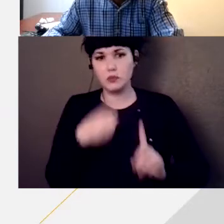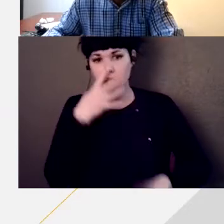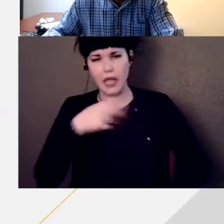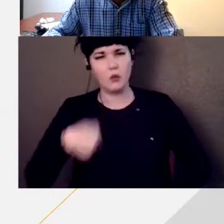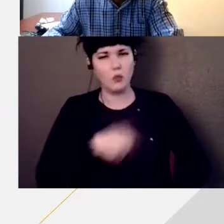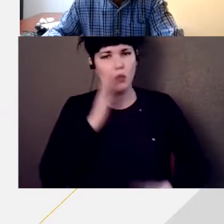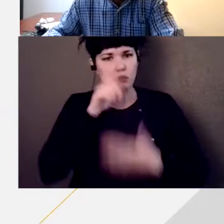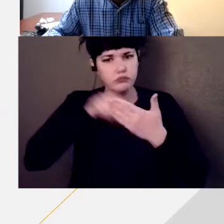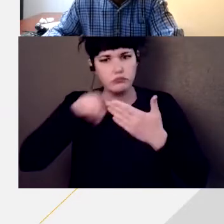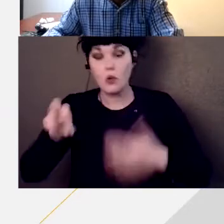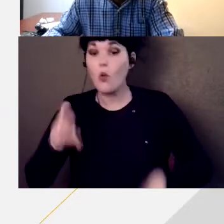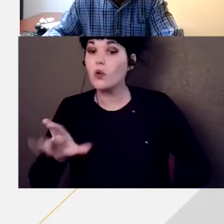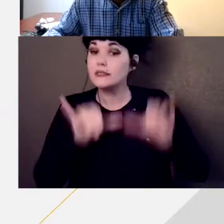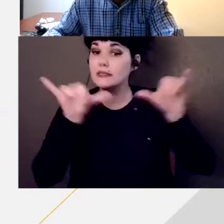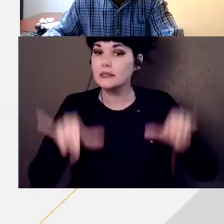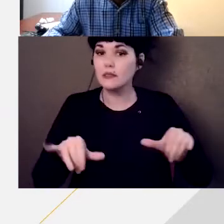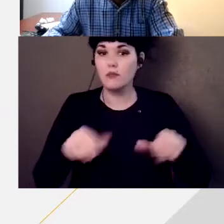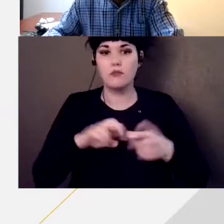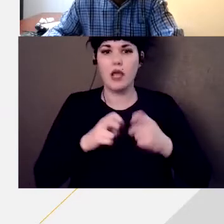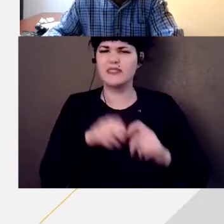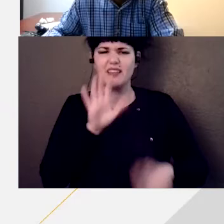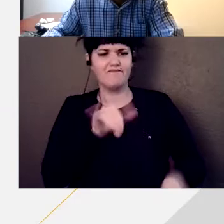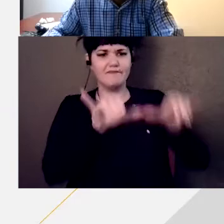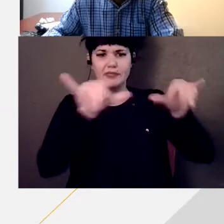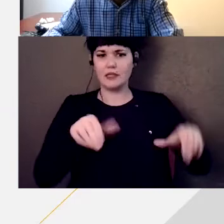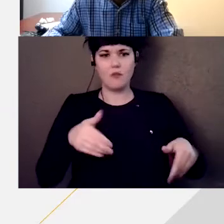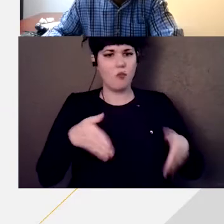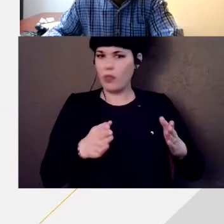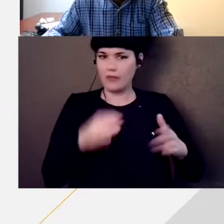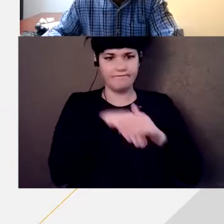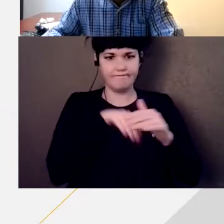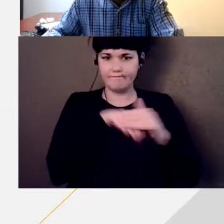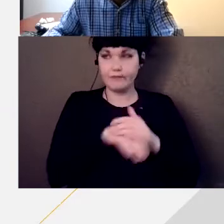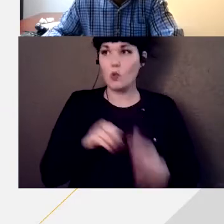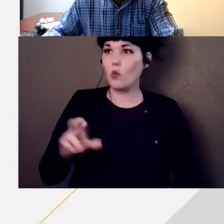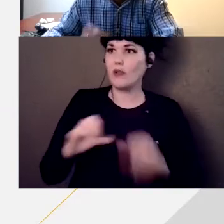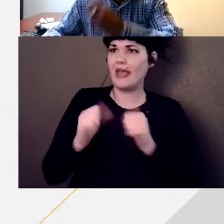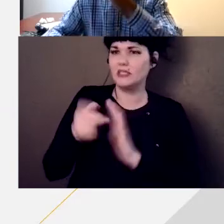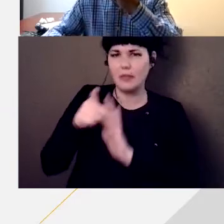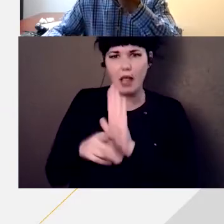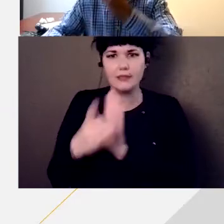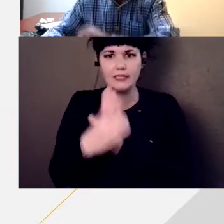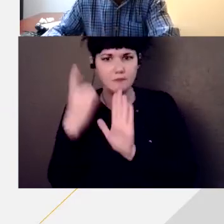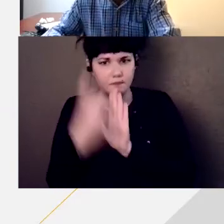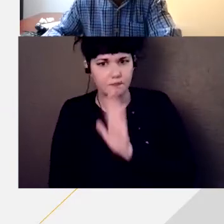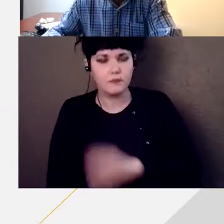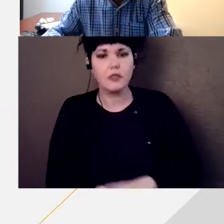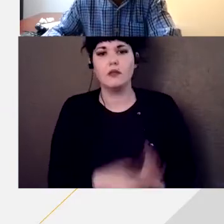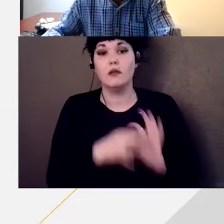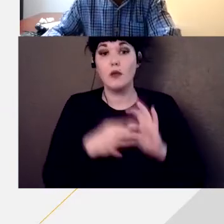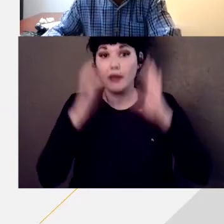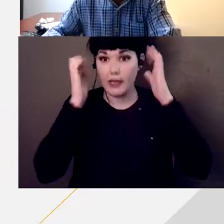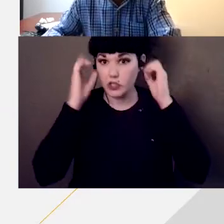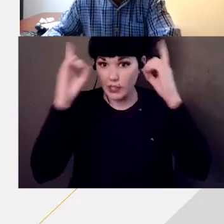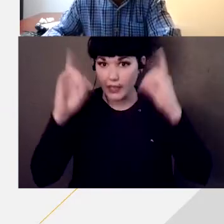systemic issues such as access to services and agency policies. As far as education is concerned, sharing